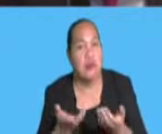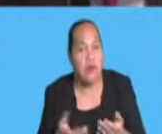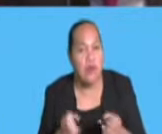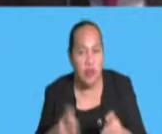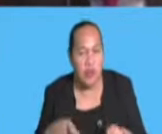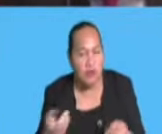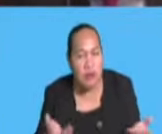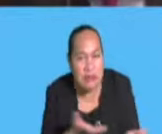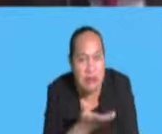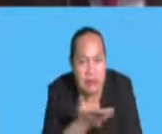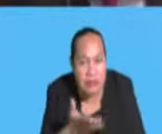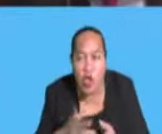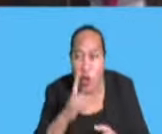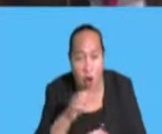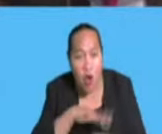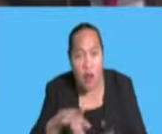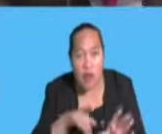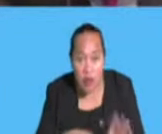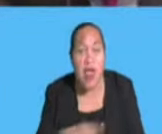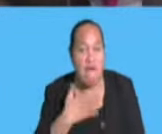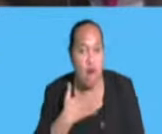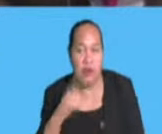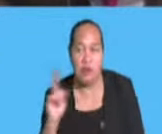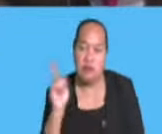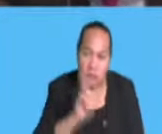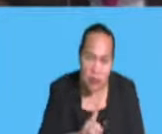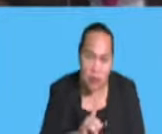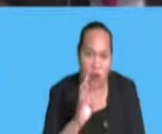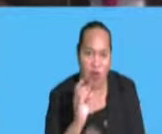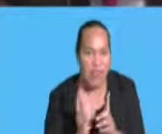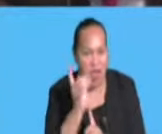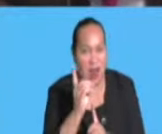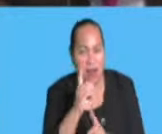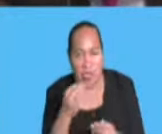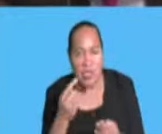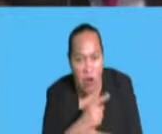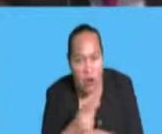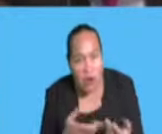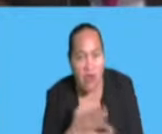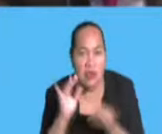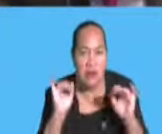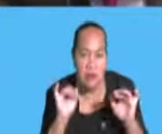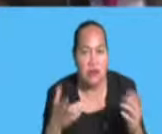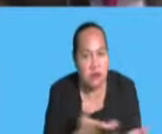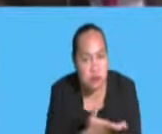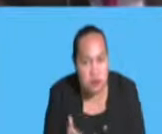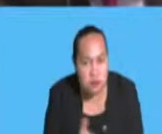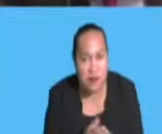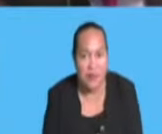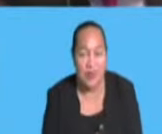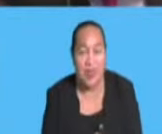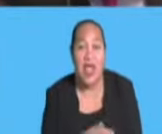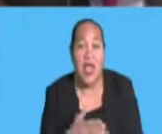consensus building so our youth continue to have a voice in developments and affect them more than other Fijians. On a